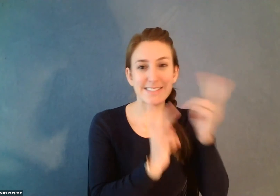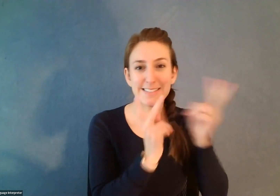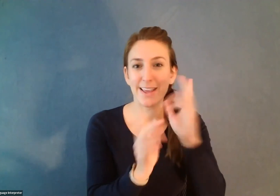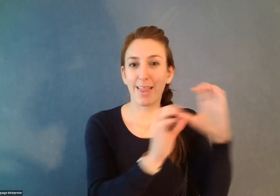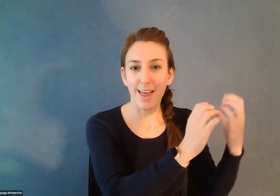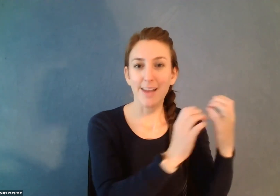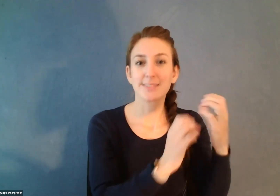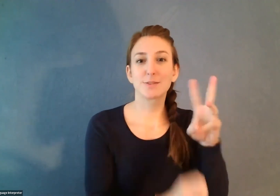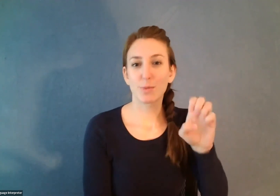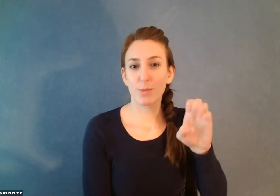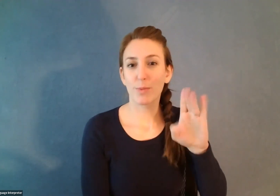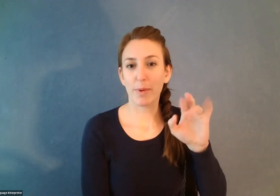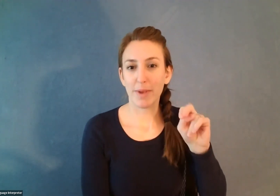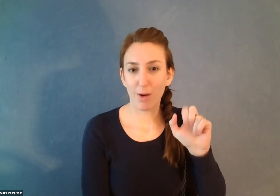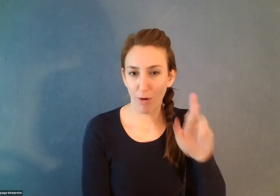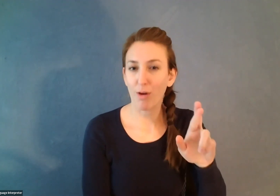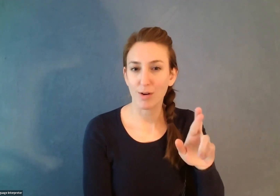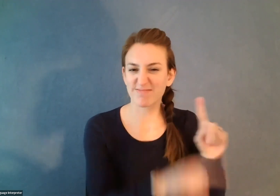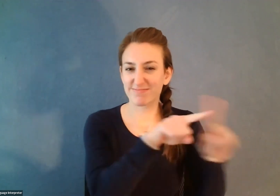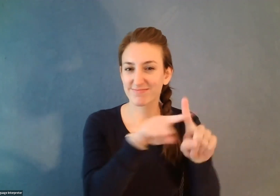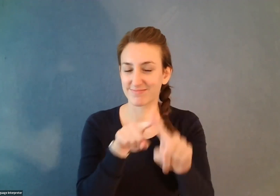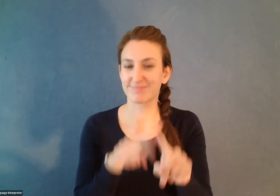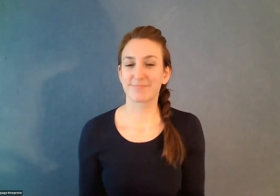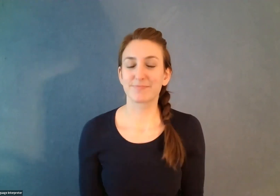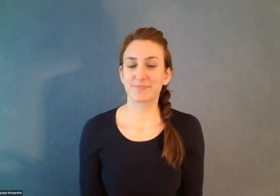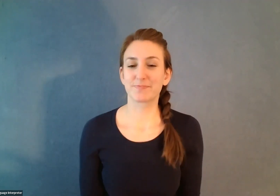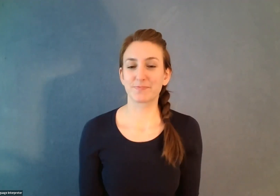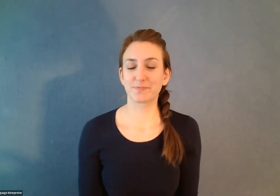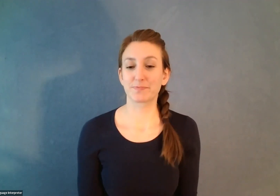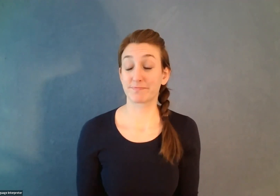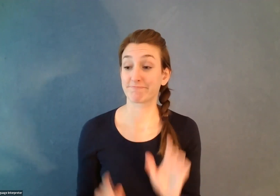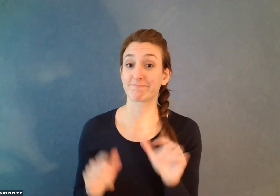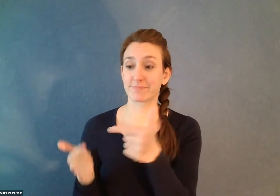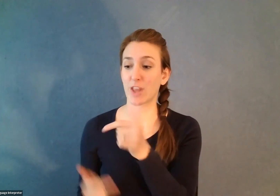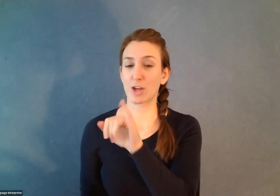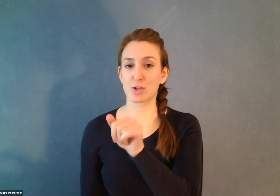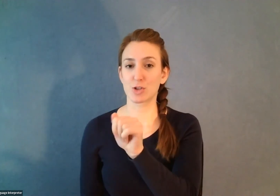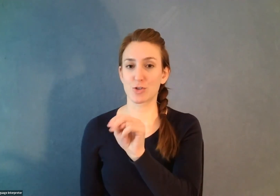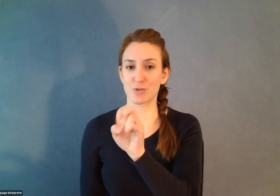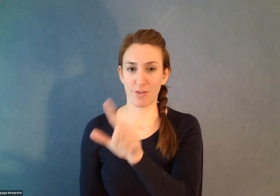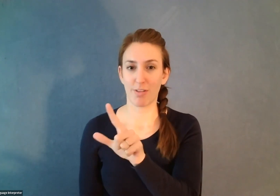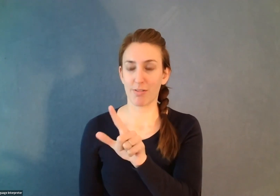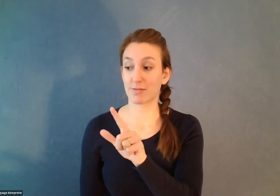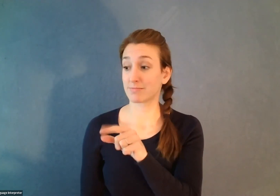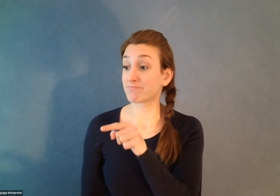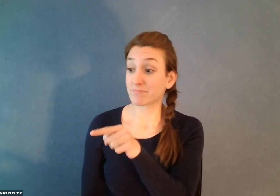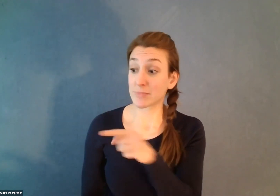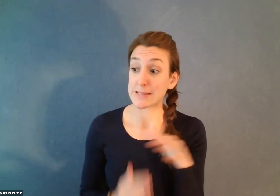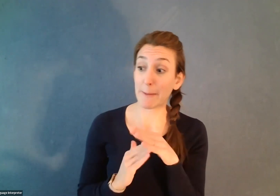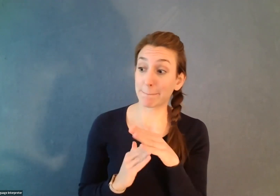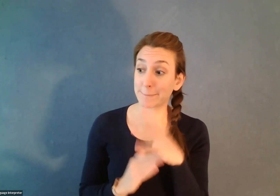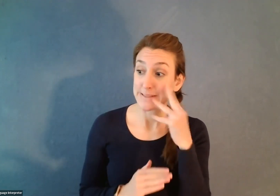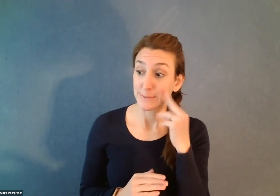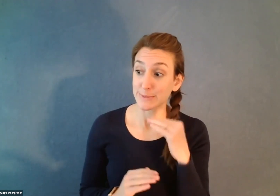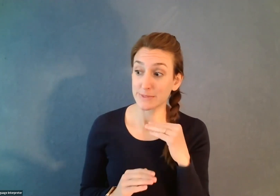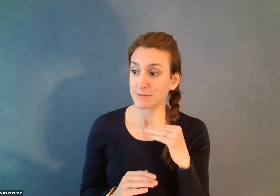program? Oh yeah, the most positive experience, like they say, that in the networking